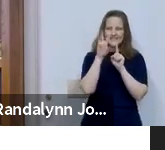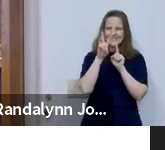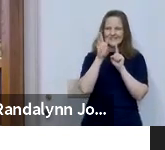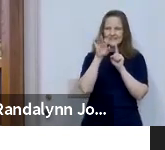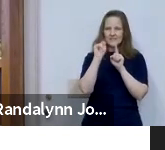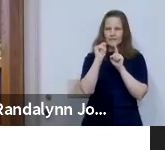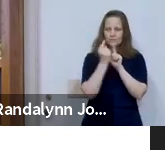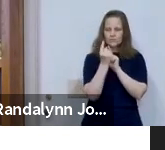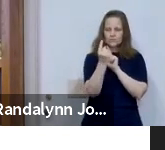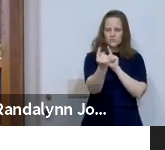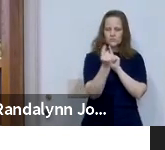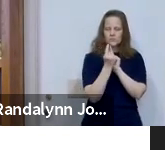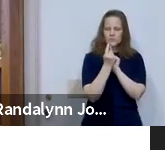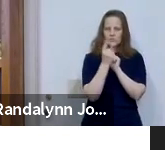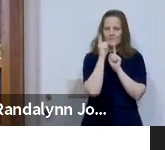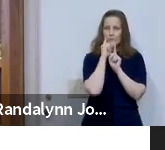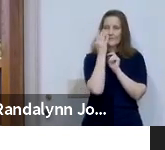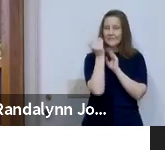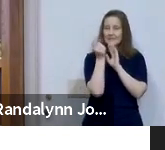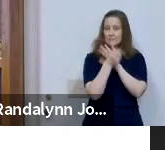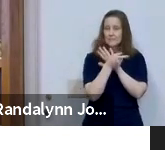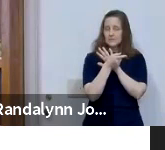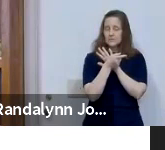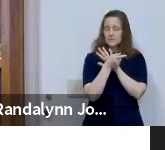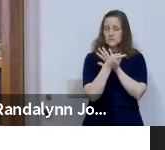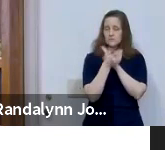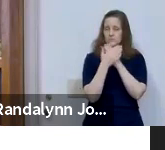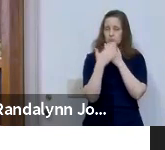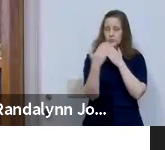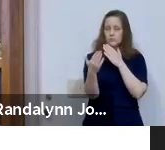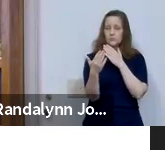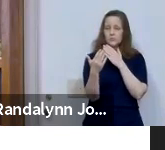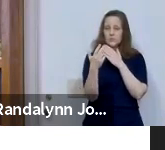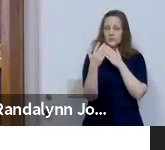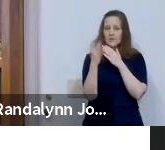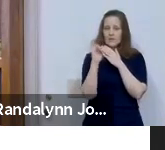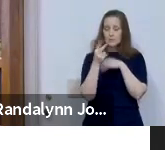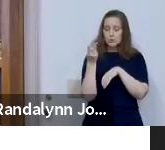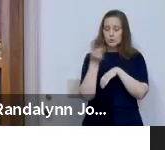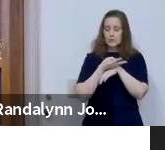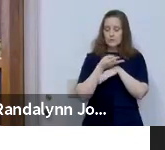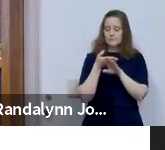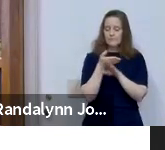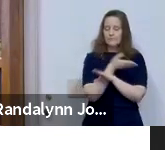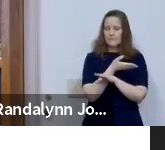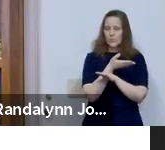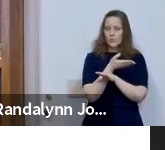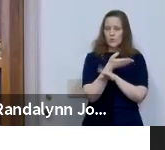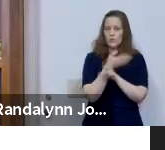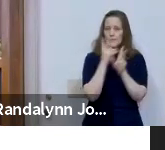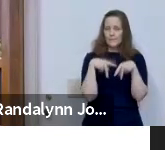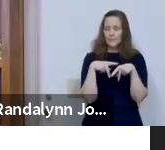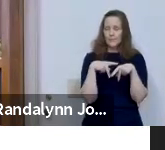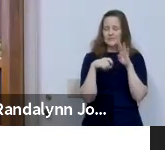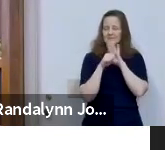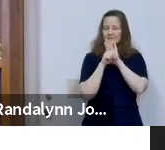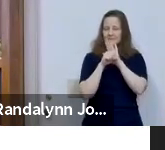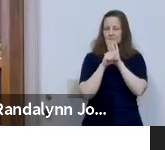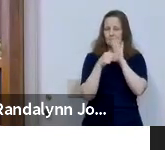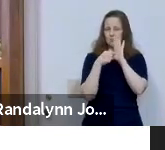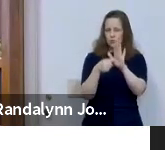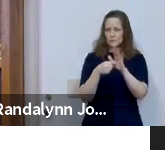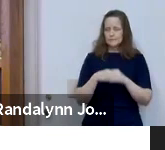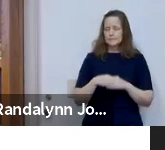person for at least 15 minutes, and that is 2 days before the person's symptoms started